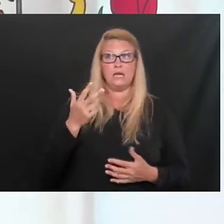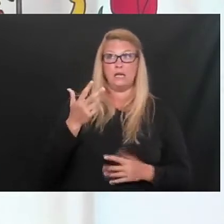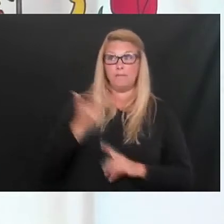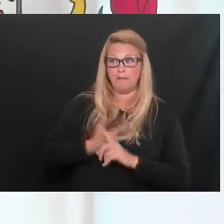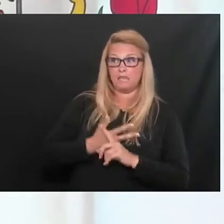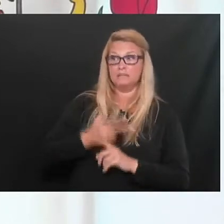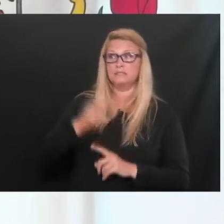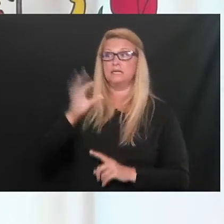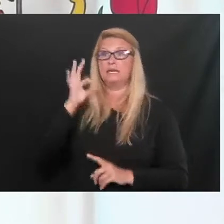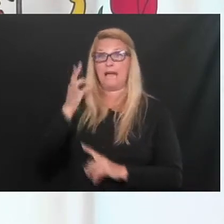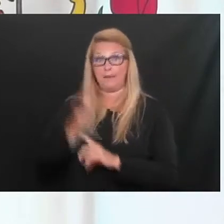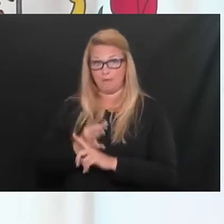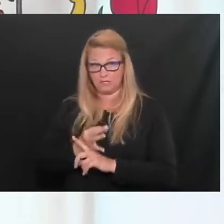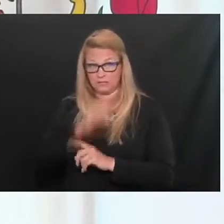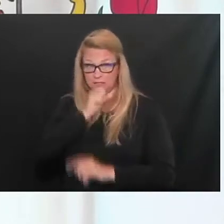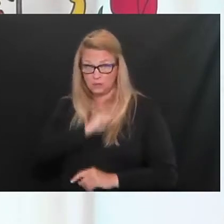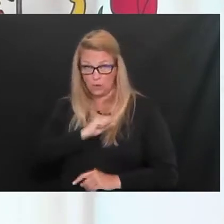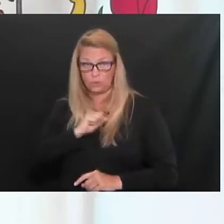both of them with COVID.